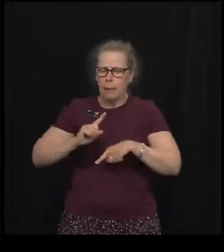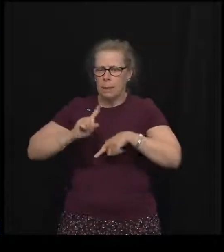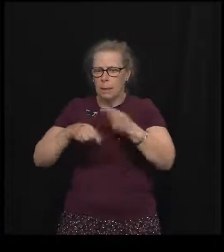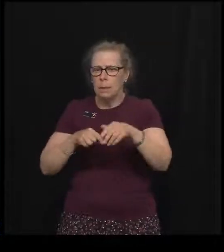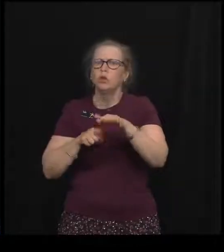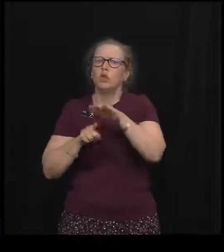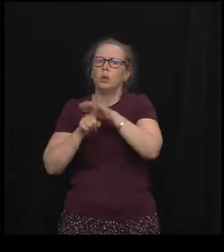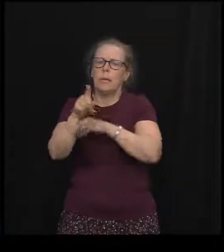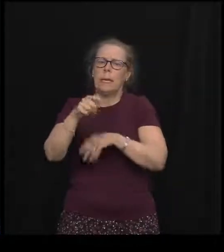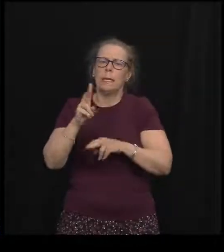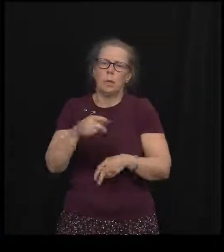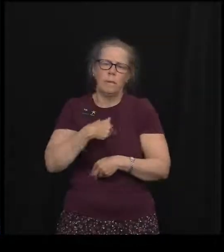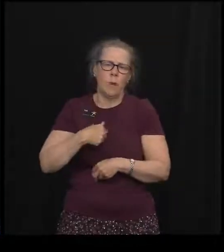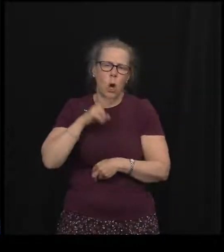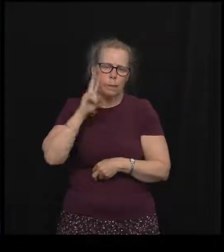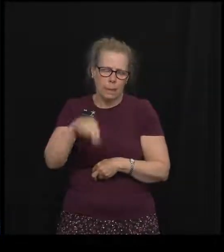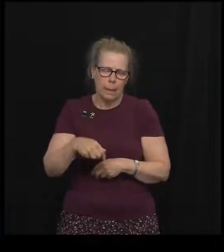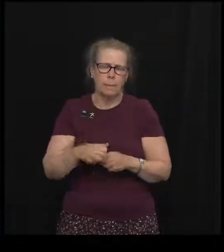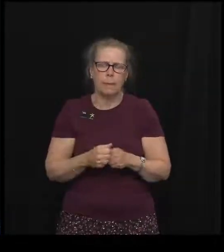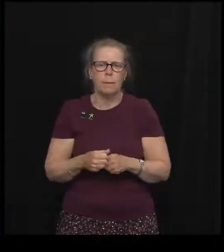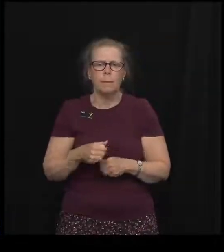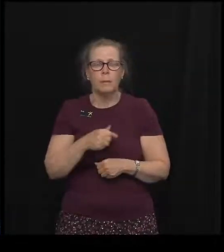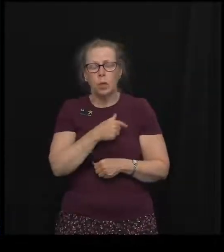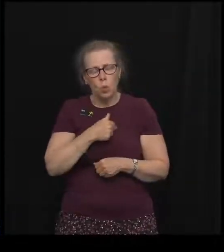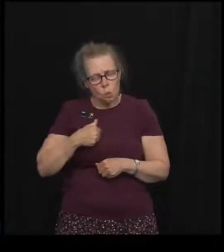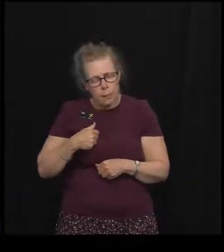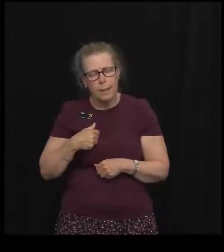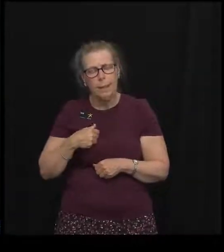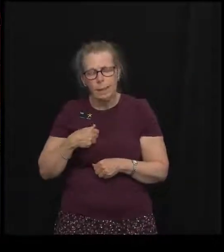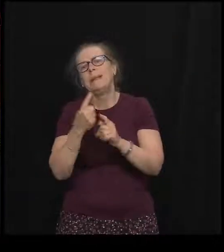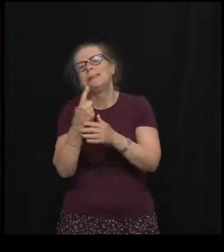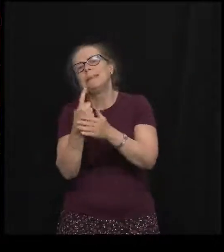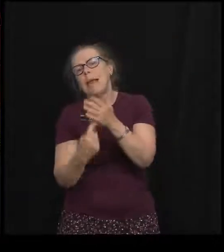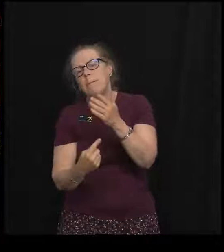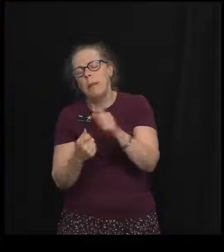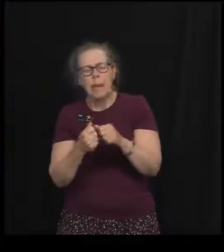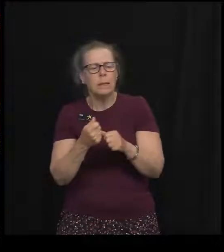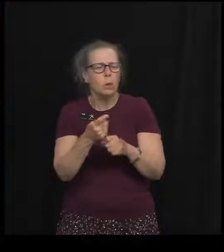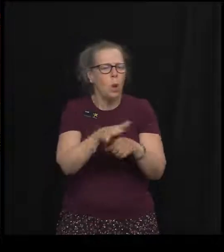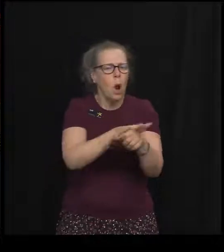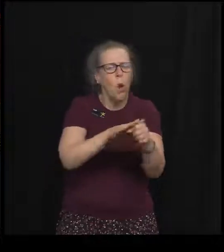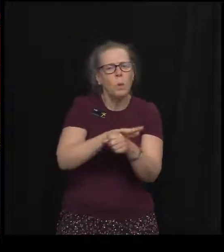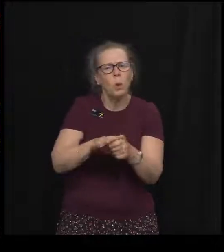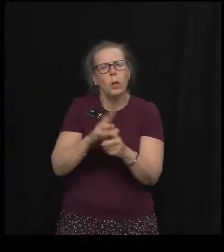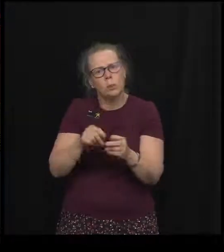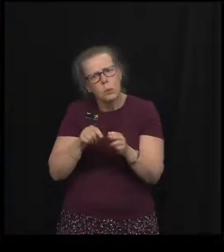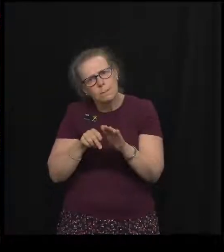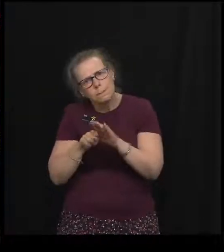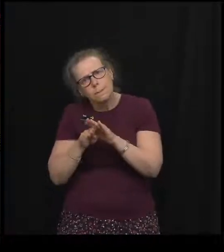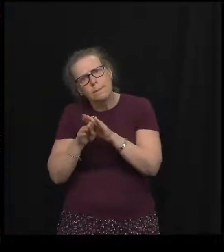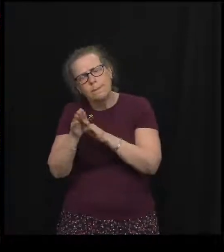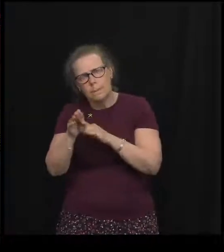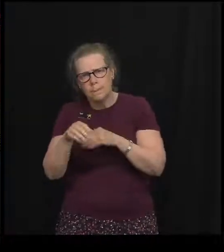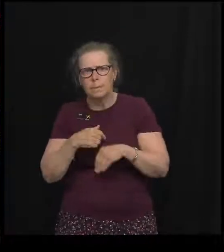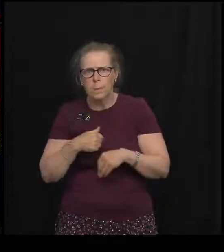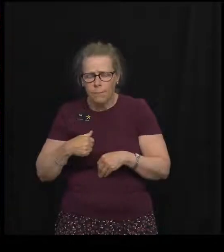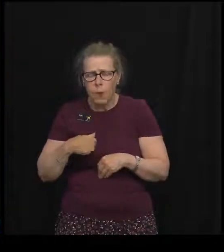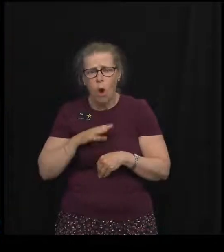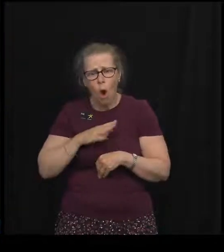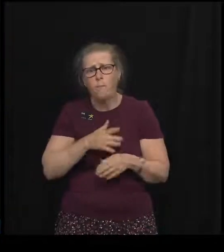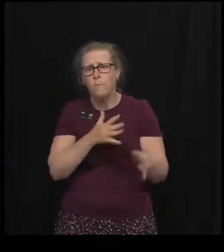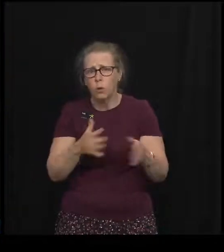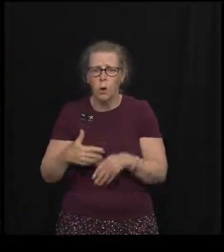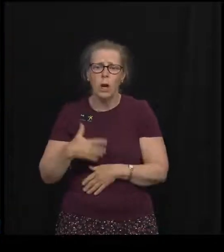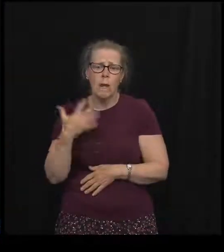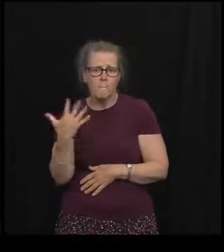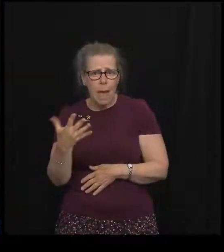now, we've heard, it's still going down, but in some places it's... And yet we remain with 5 million children dying before their